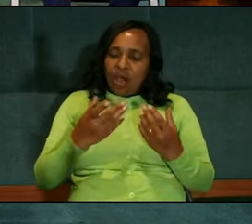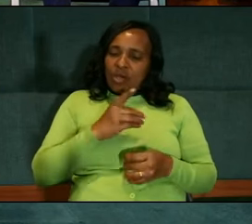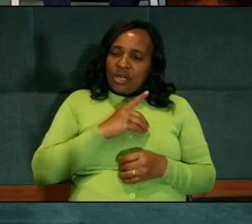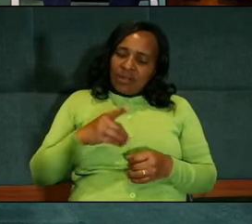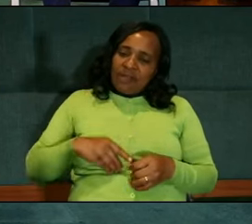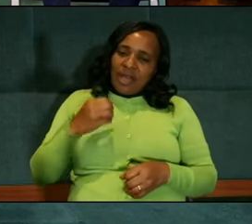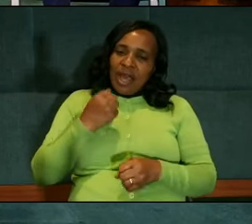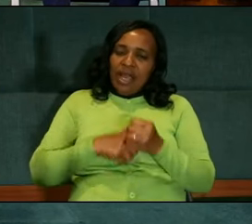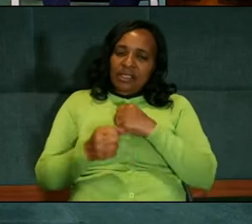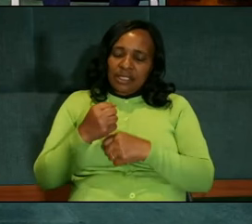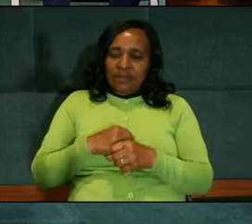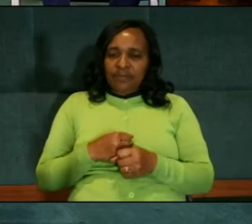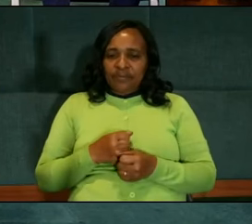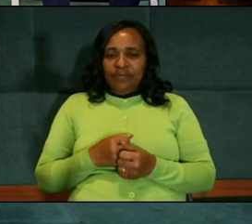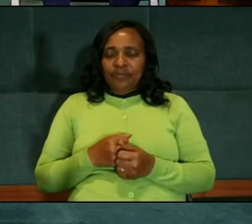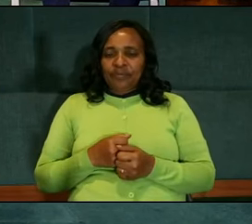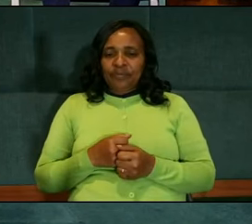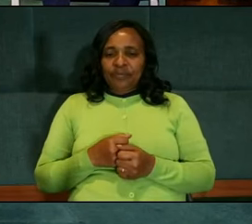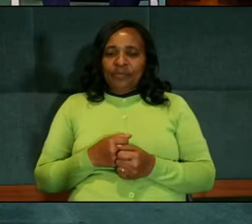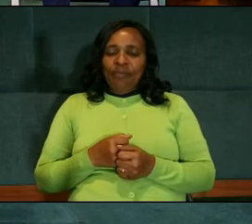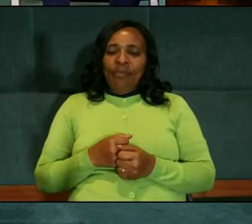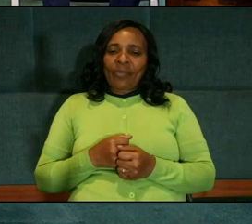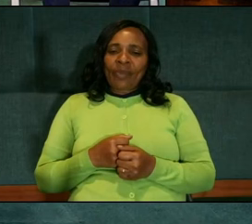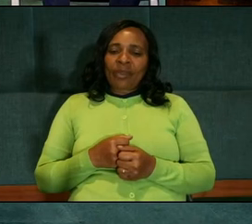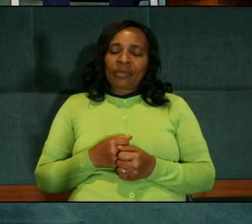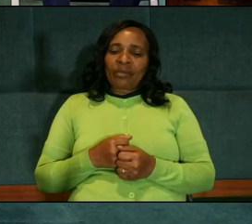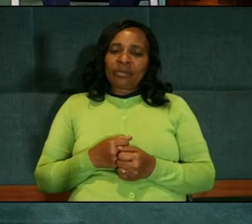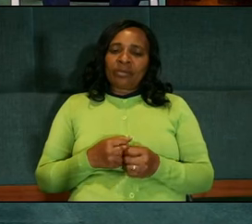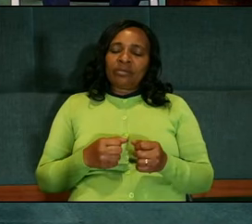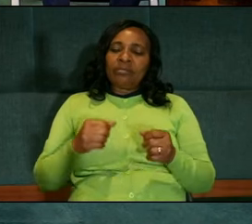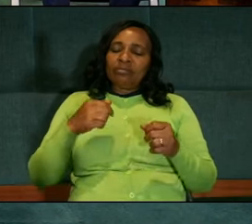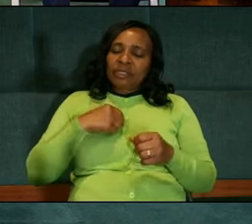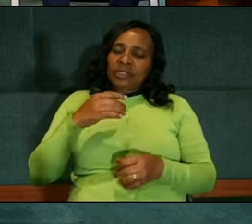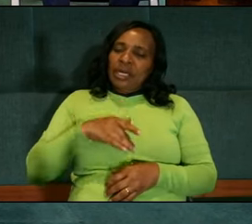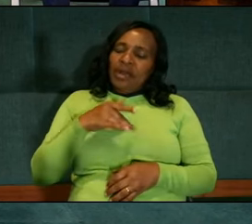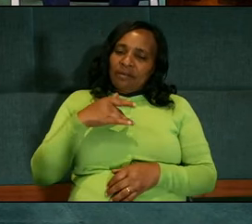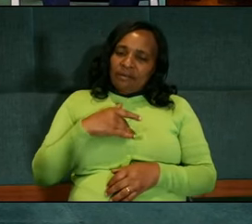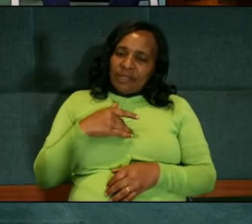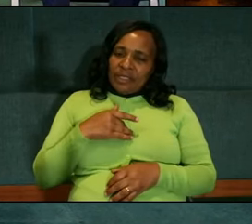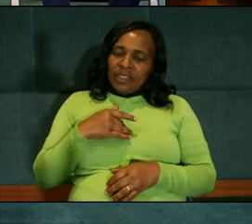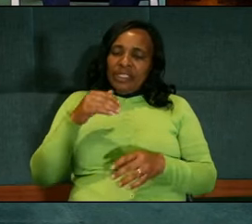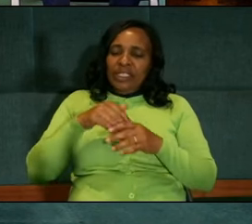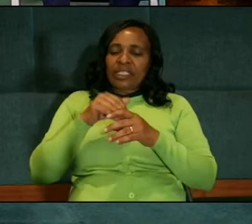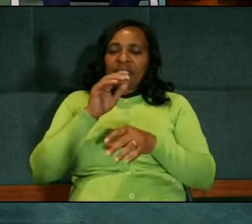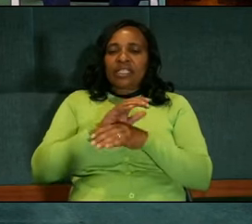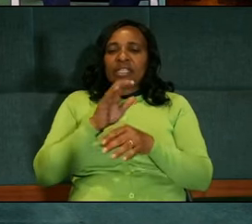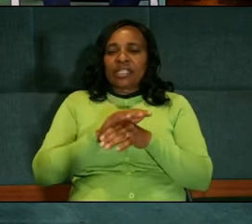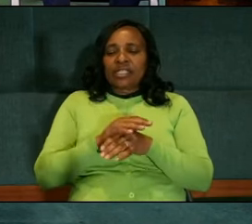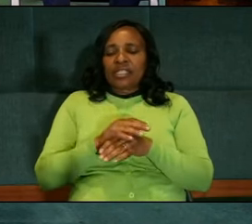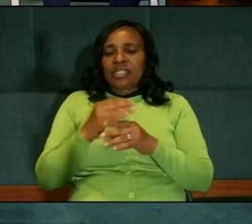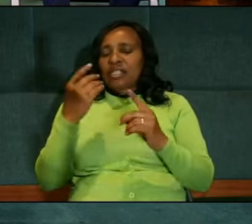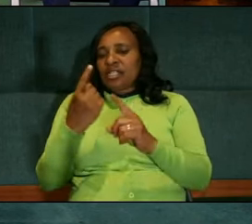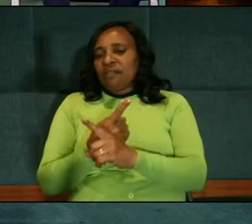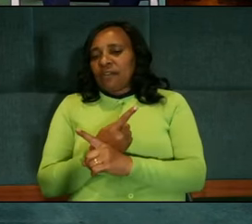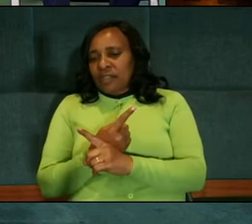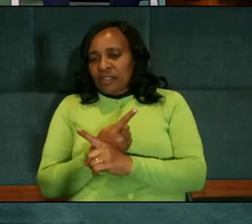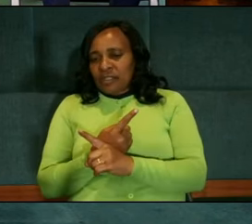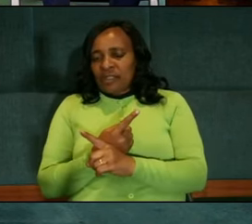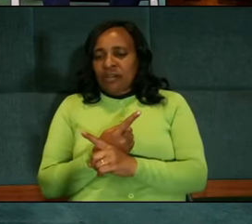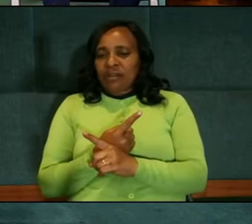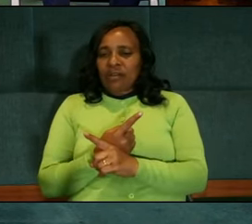Saul? Brenda? I feel in a church is not very different